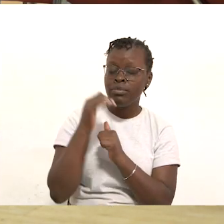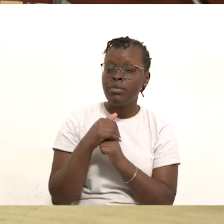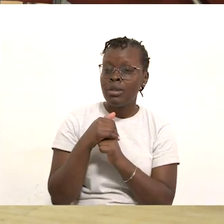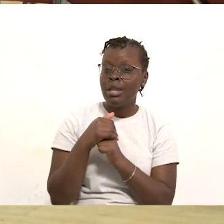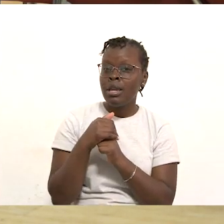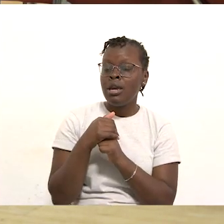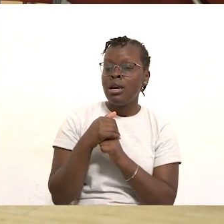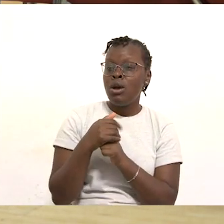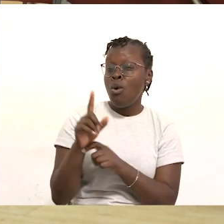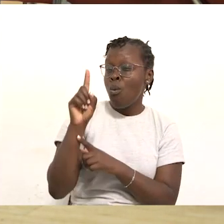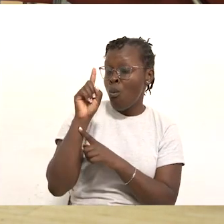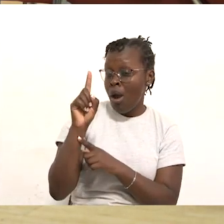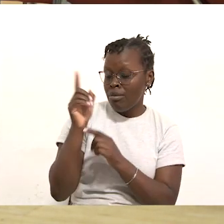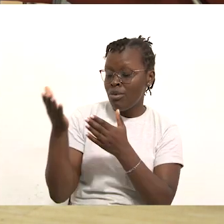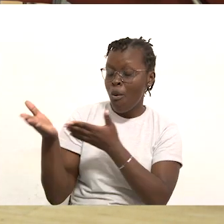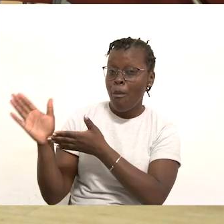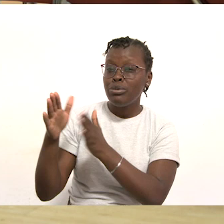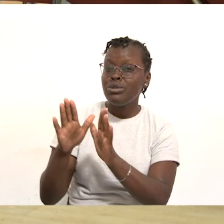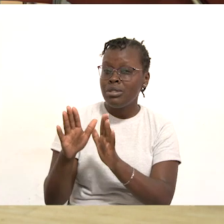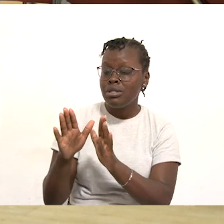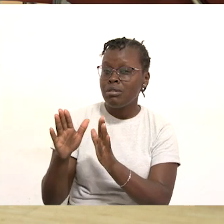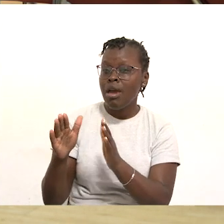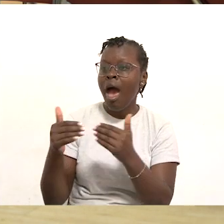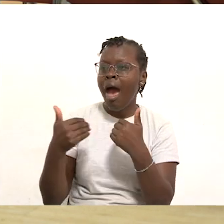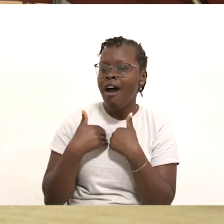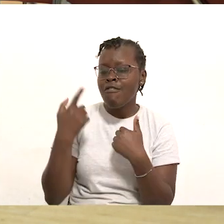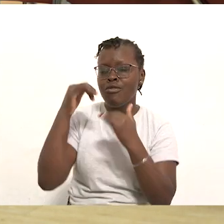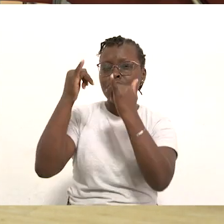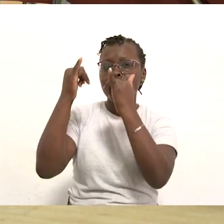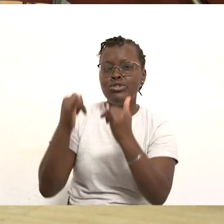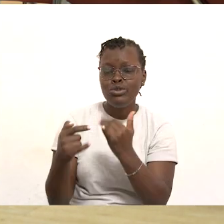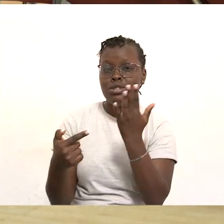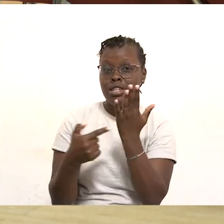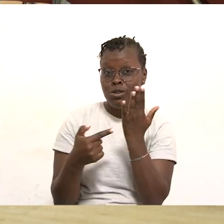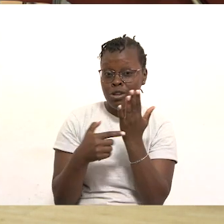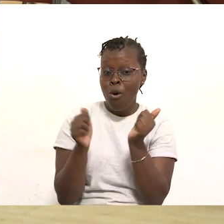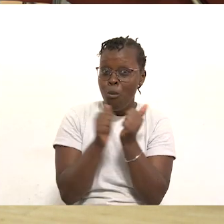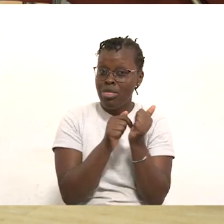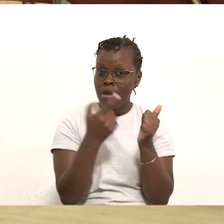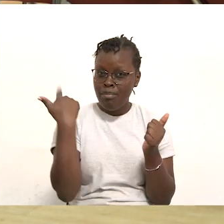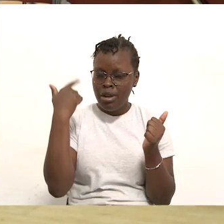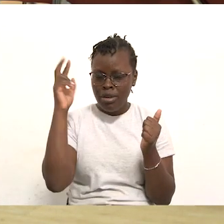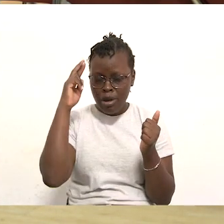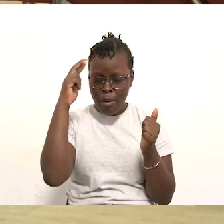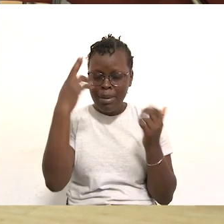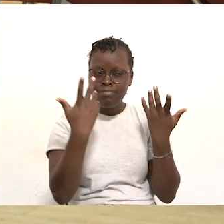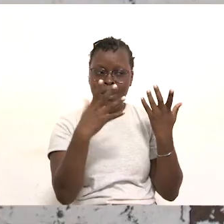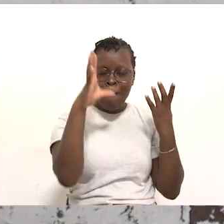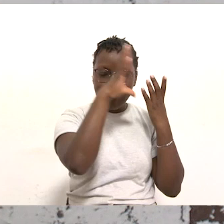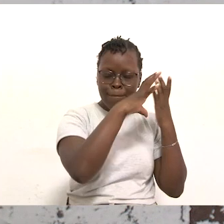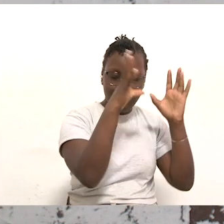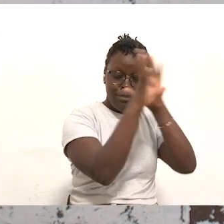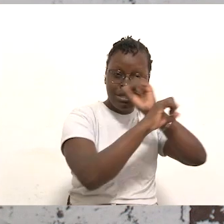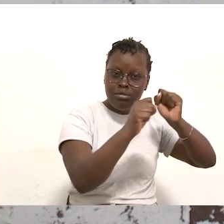Two angles. One, what opportunities for new technology did these recommendations present? What new exciting